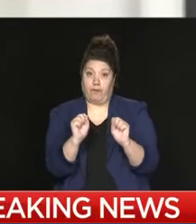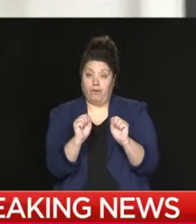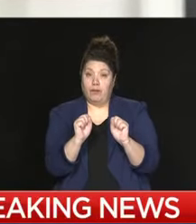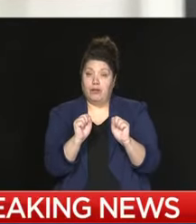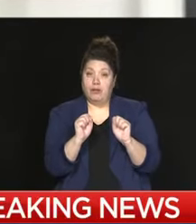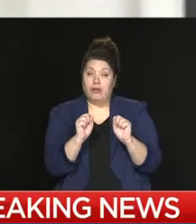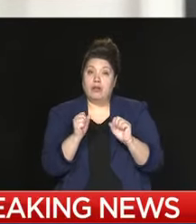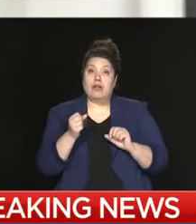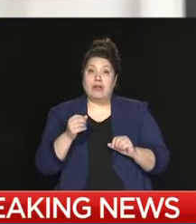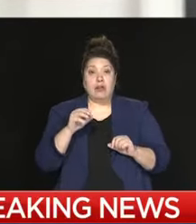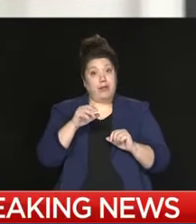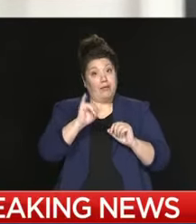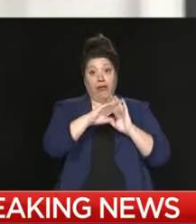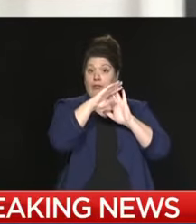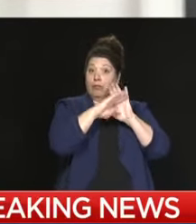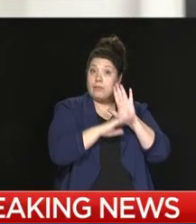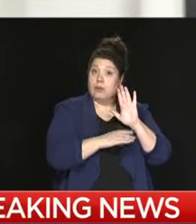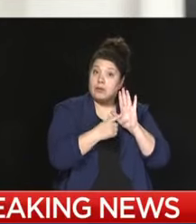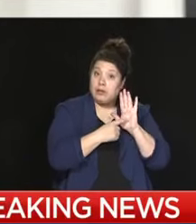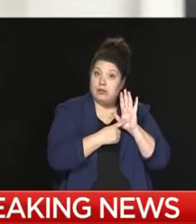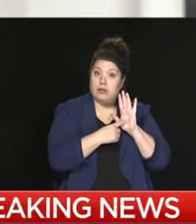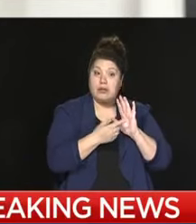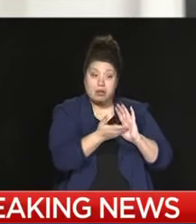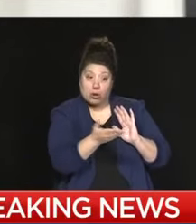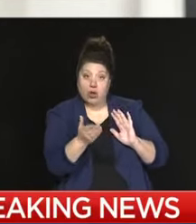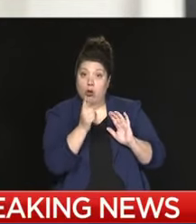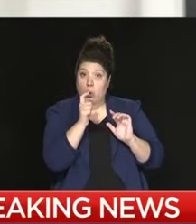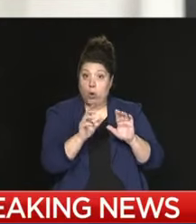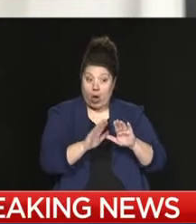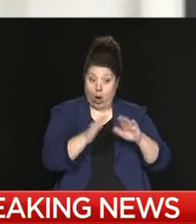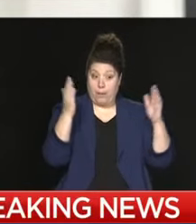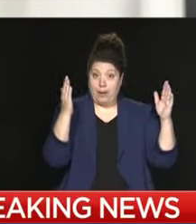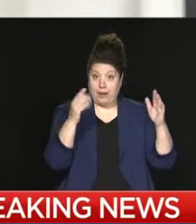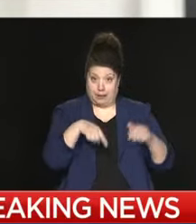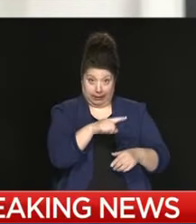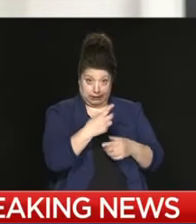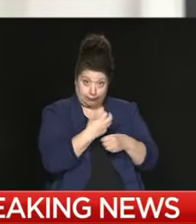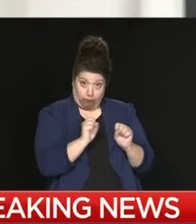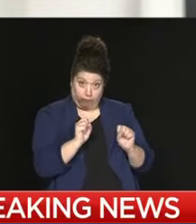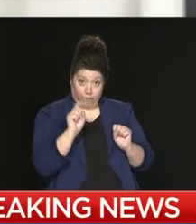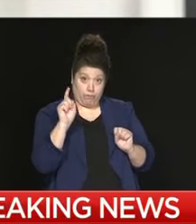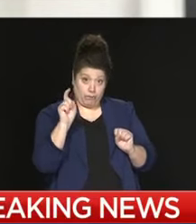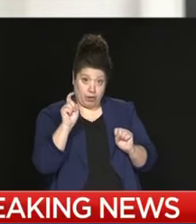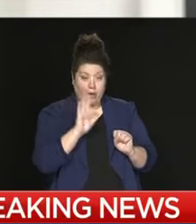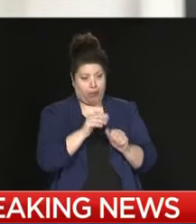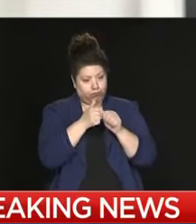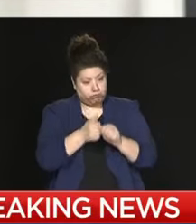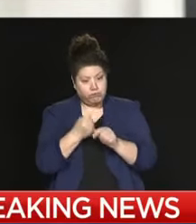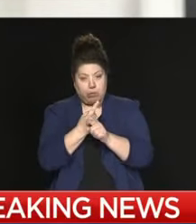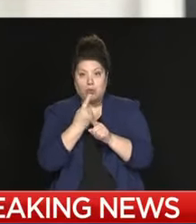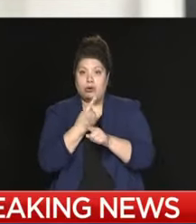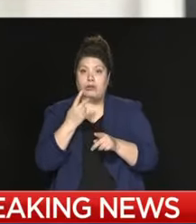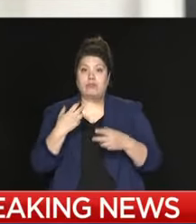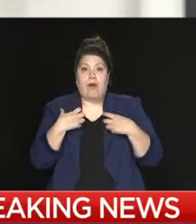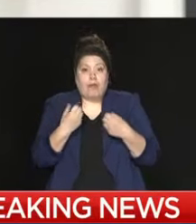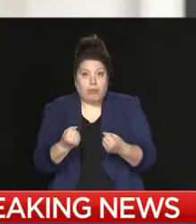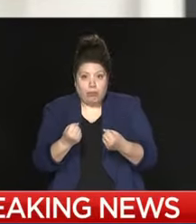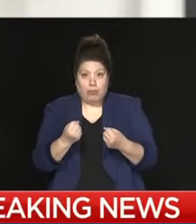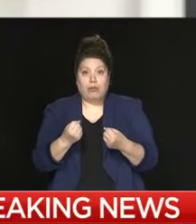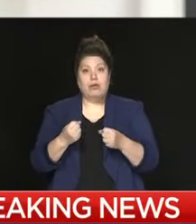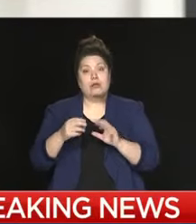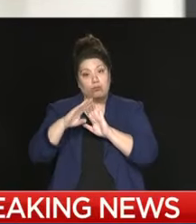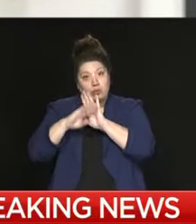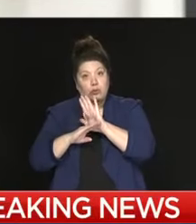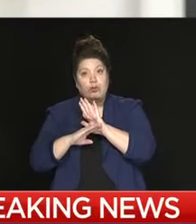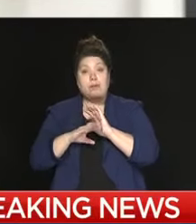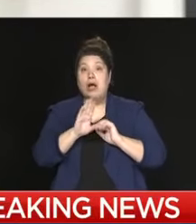saying you need to make sure that workplaces that reopen are safe in health norms, but what those actually are, what